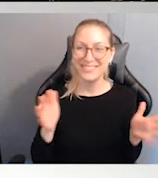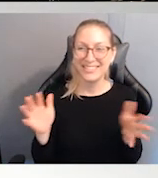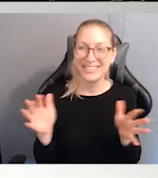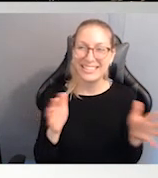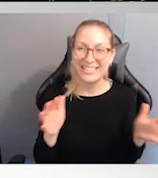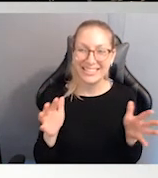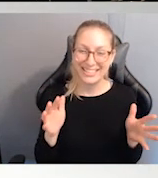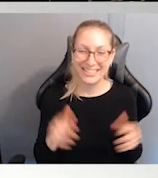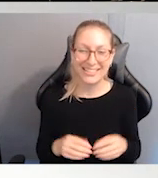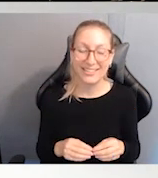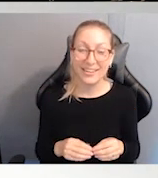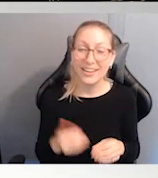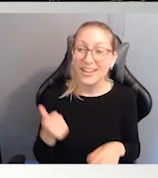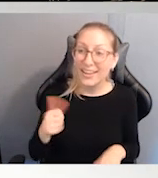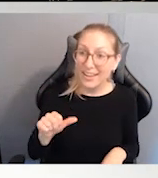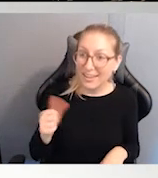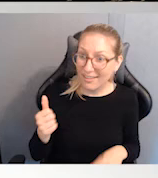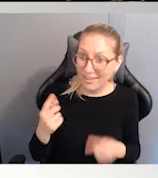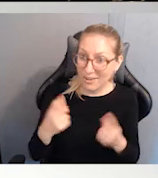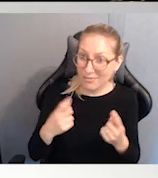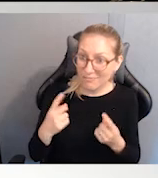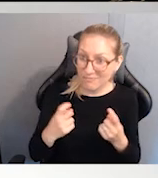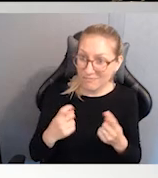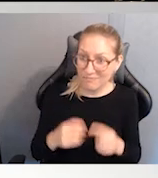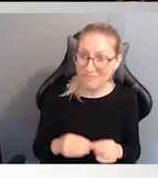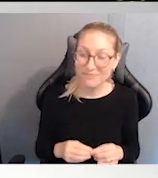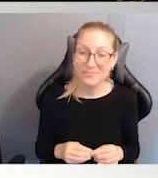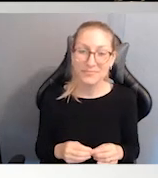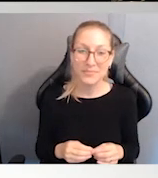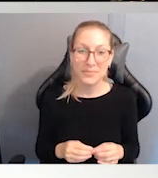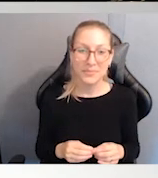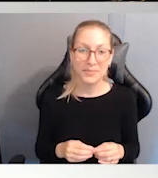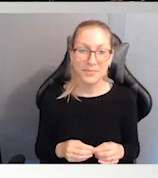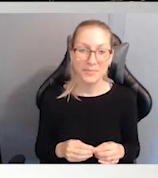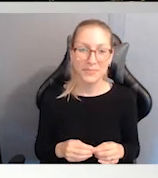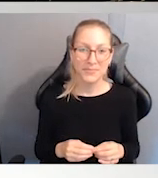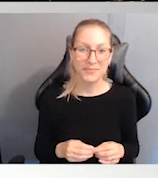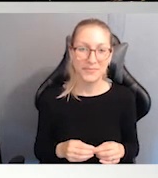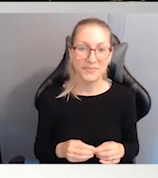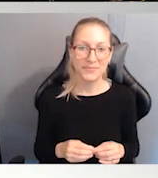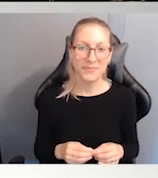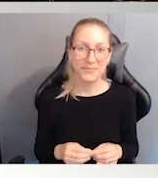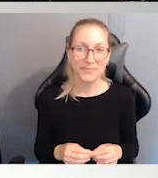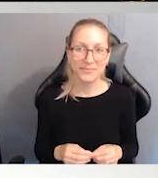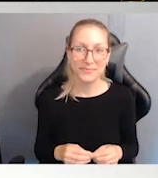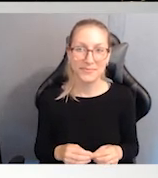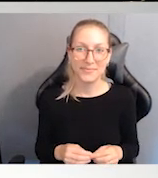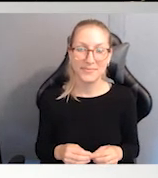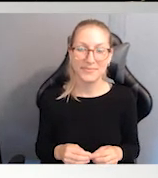Yes. Any other questions? Do you have any more questions? What's your best fundraiser?